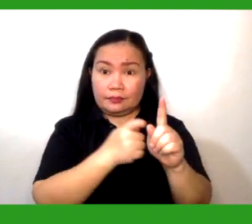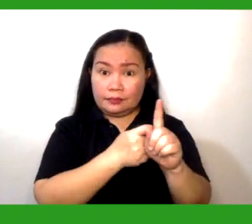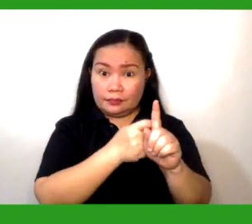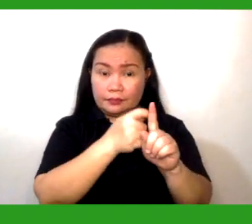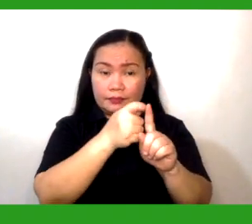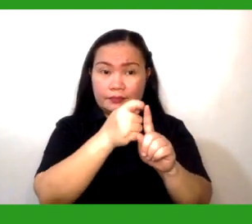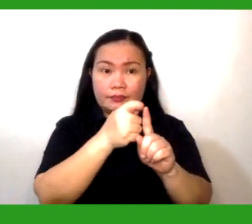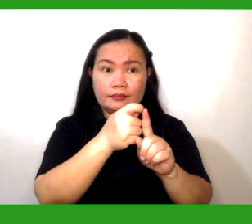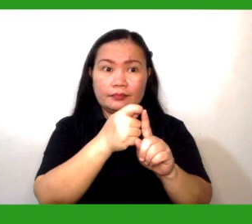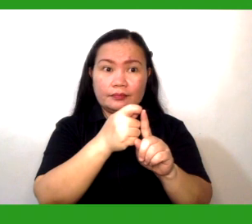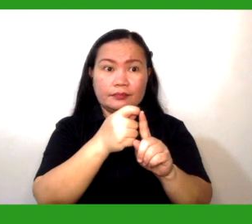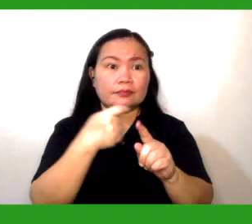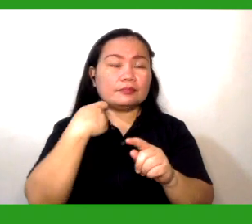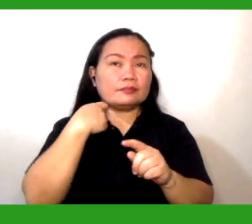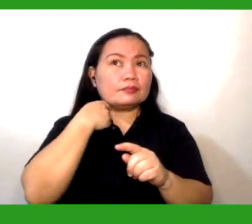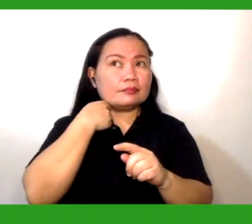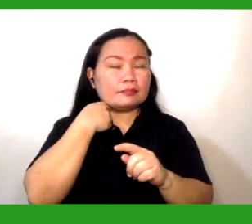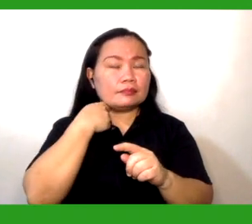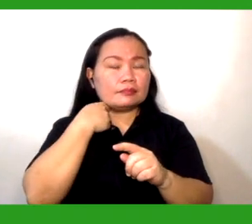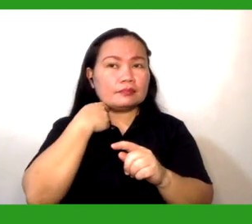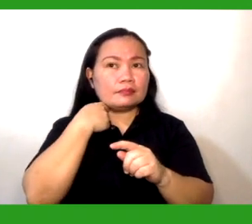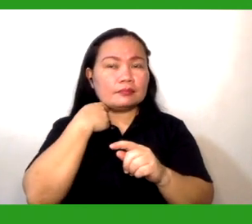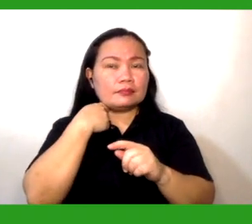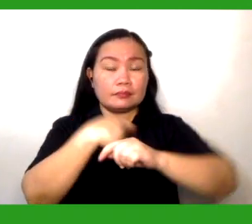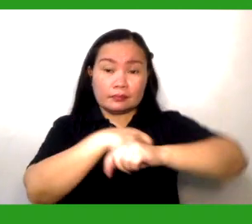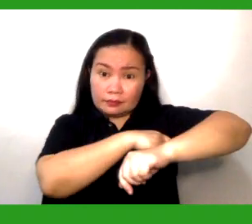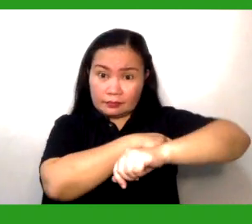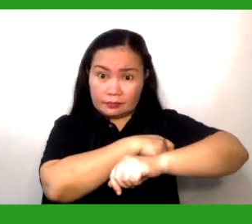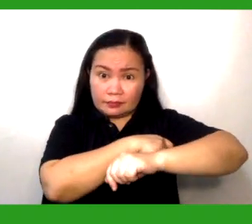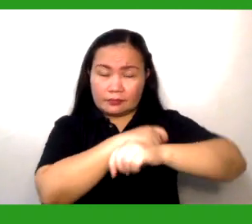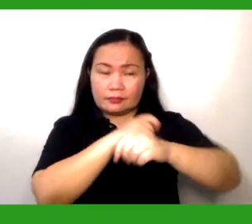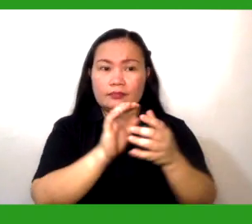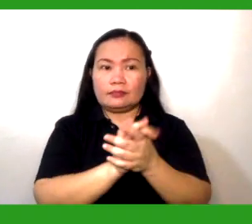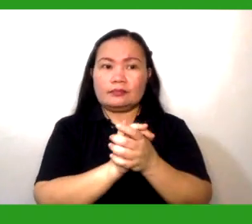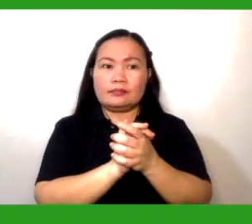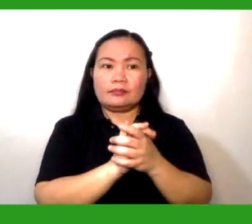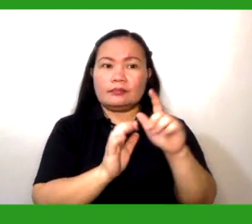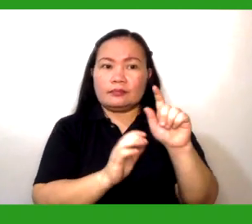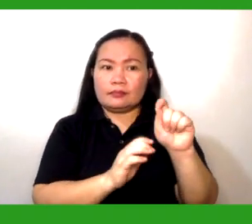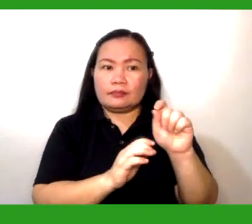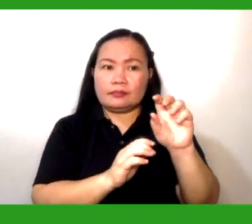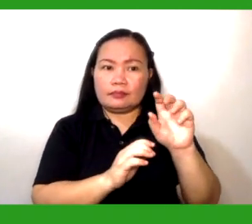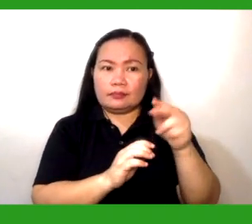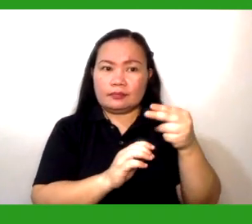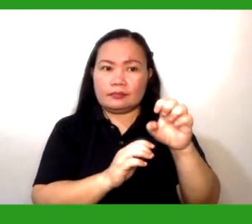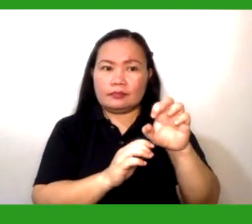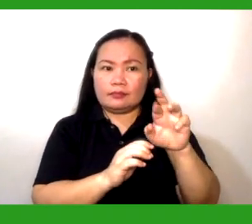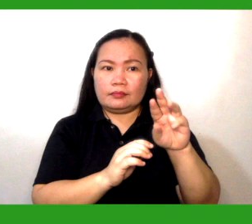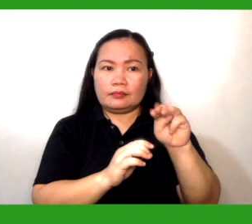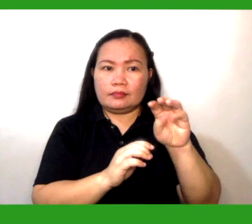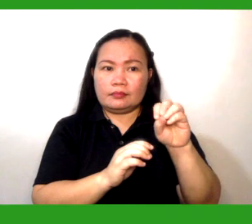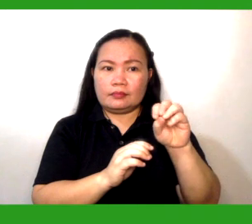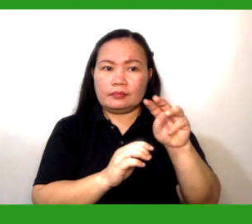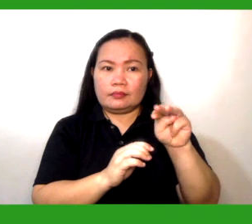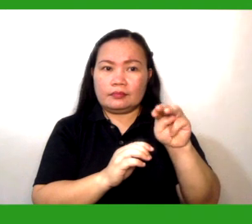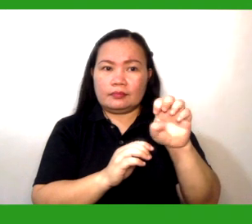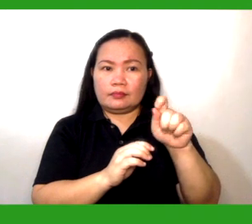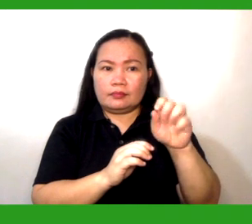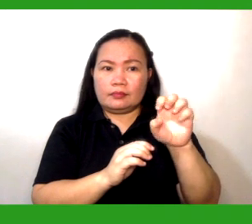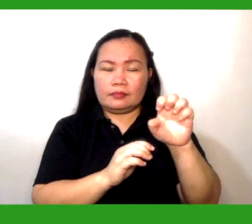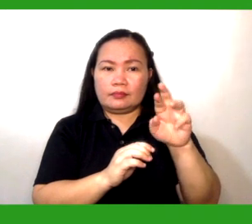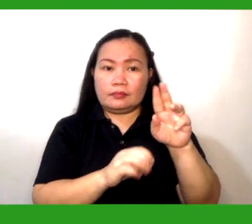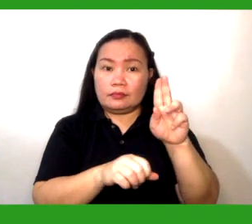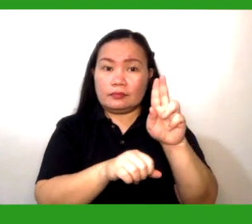the temperature of the body heat or even the weather temperature. So, we